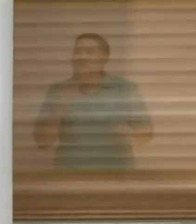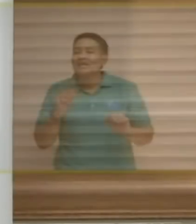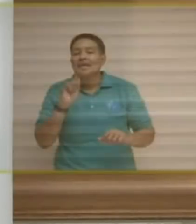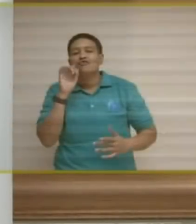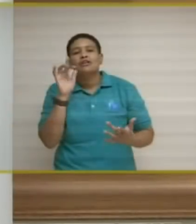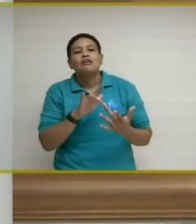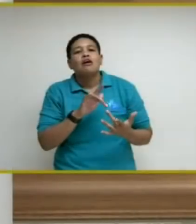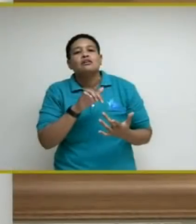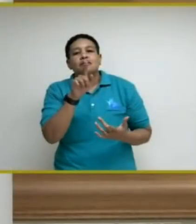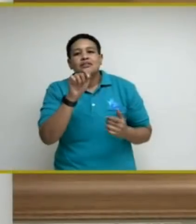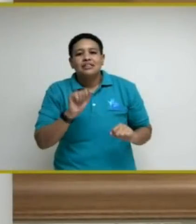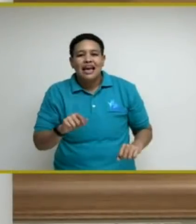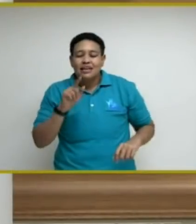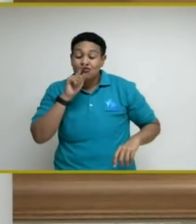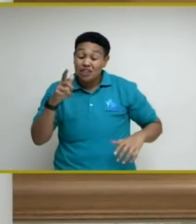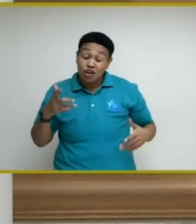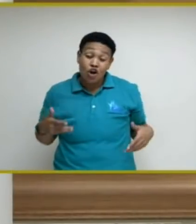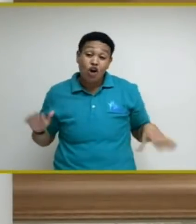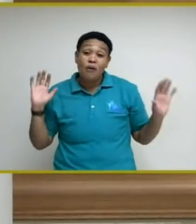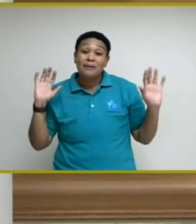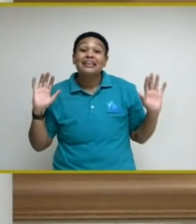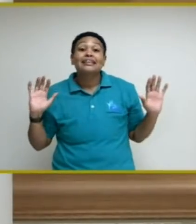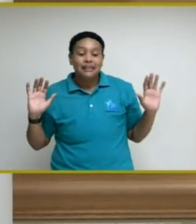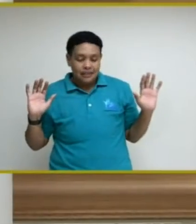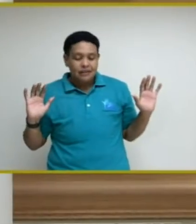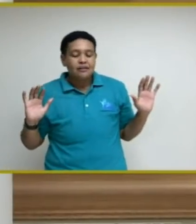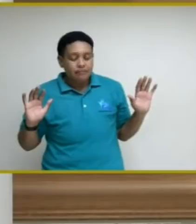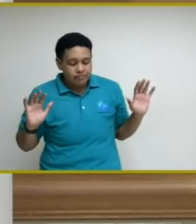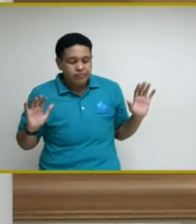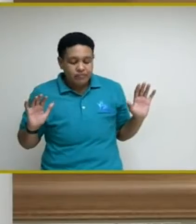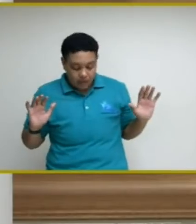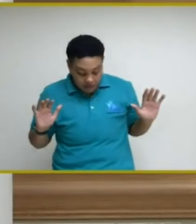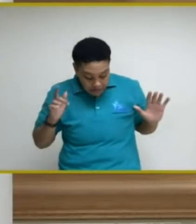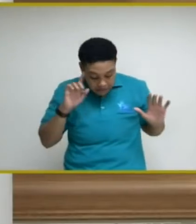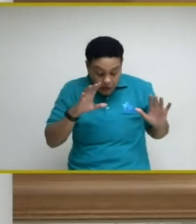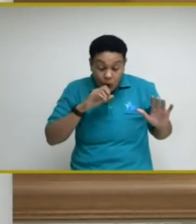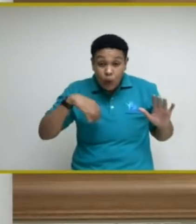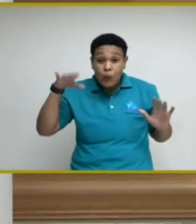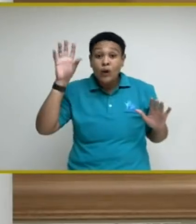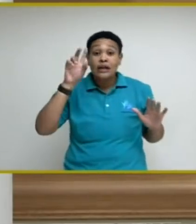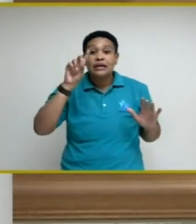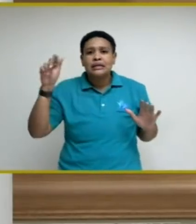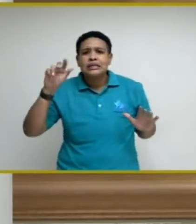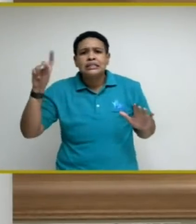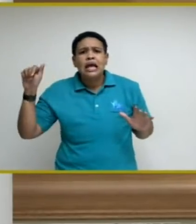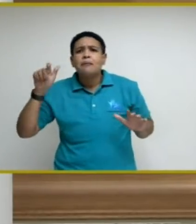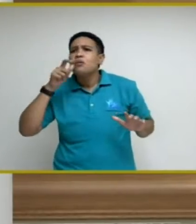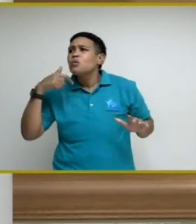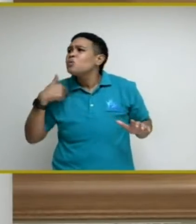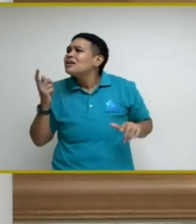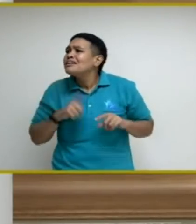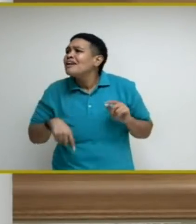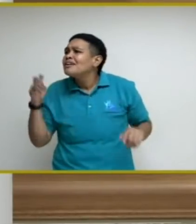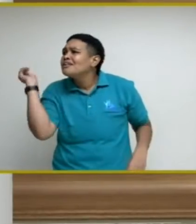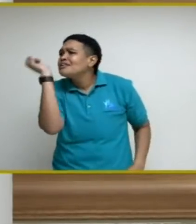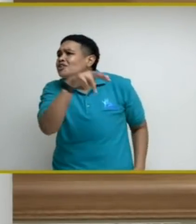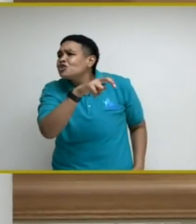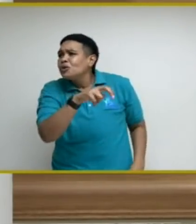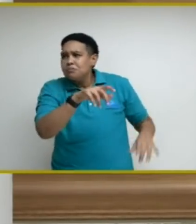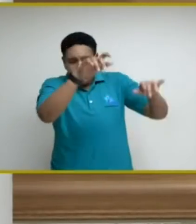touch. It's completed for the elderly disabled seeking to be vaccinated. The tool allows the